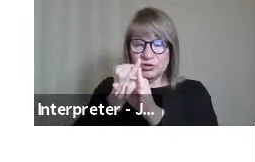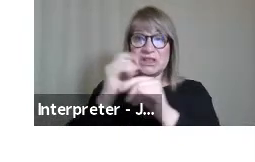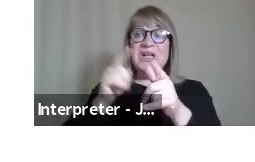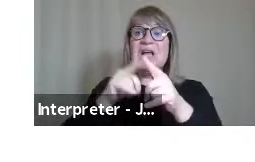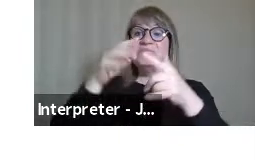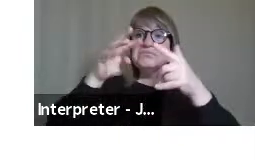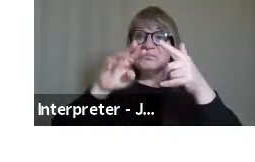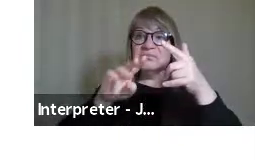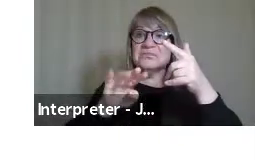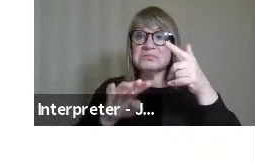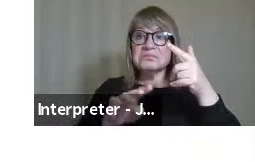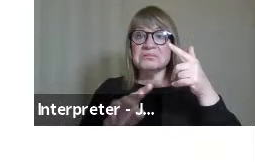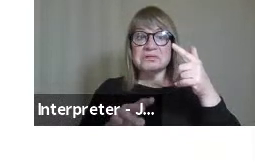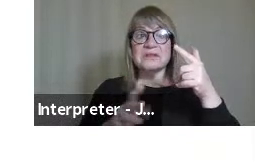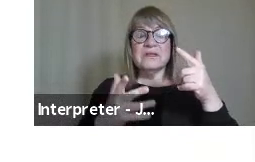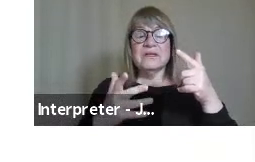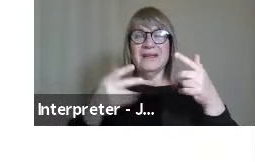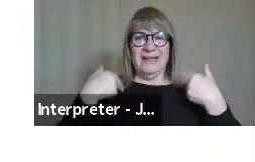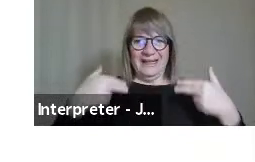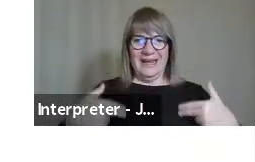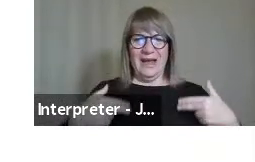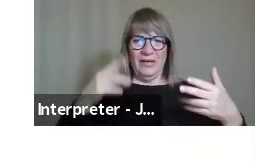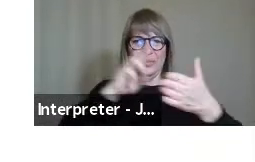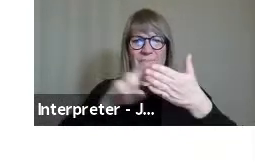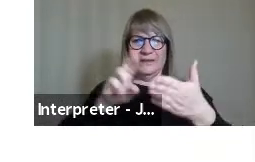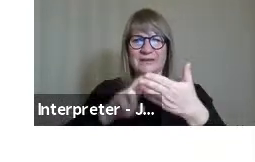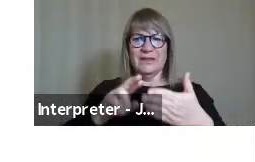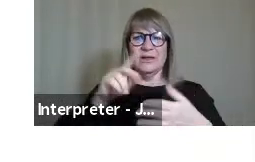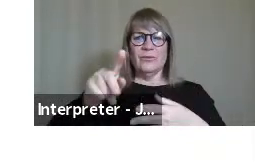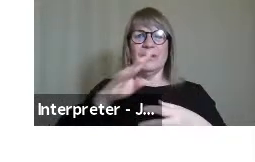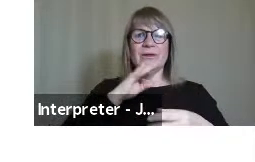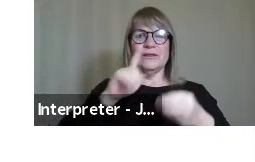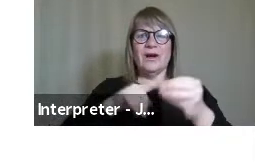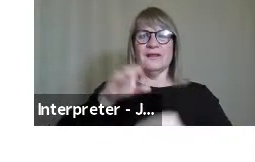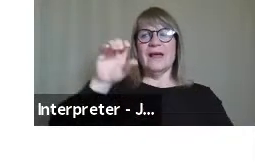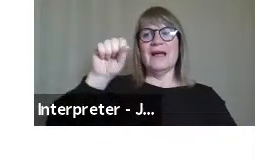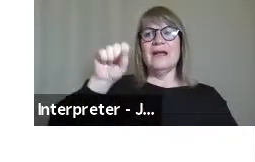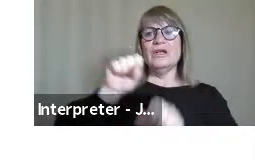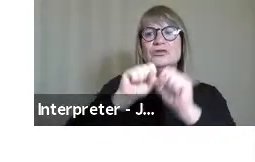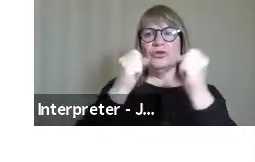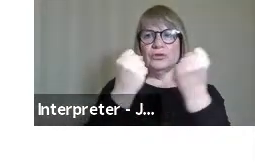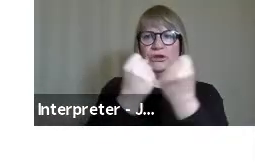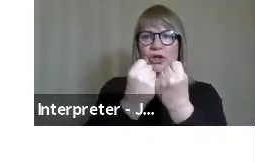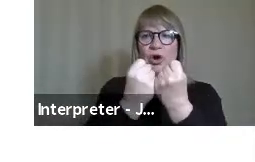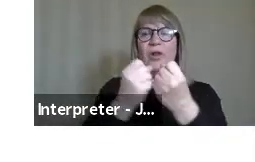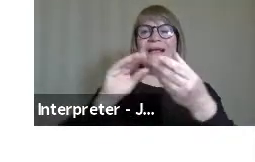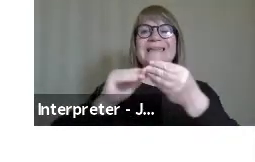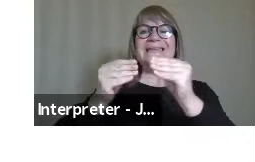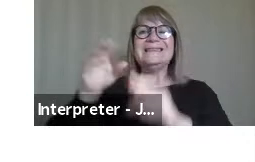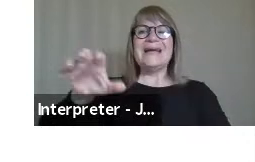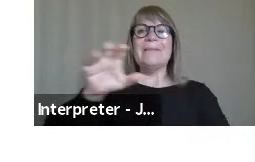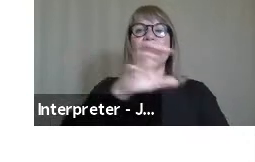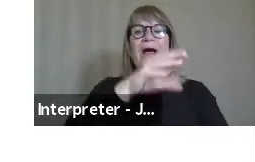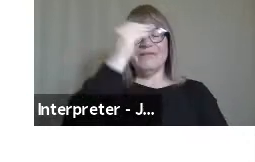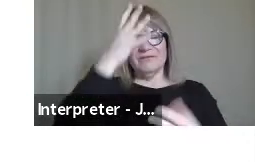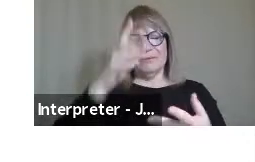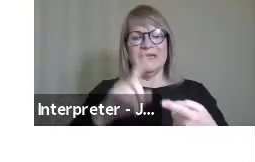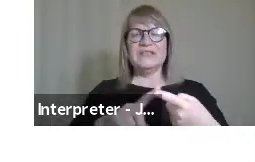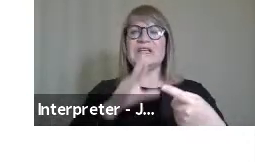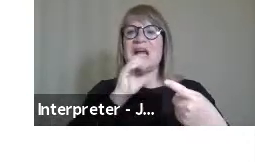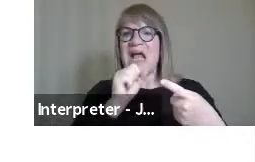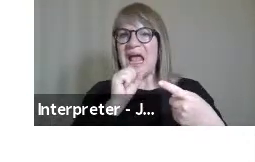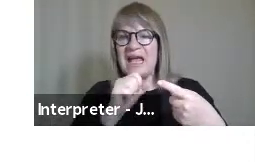lot of things that you know in health research we would consider to be socio-demographic information people's age where they were